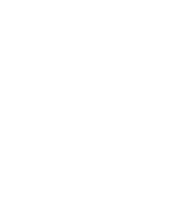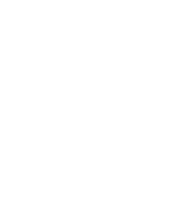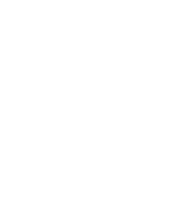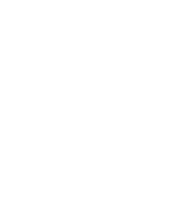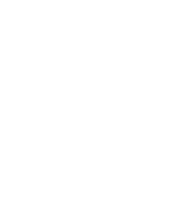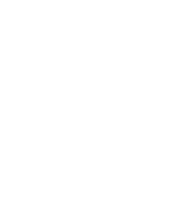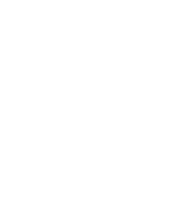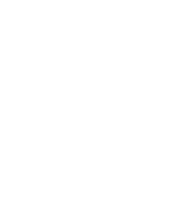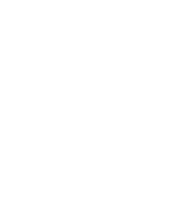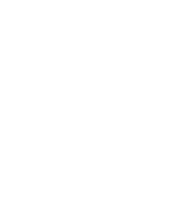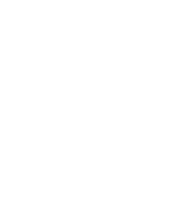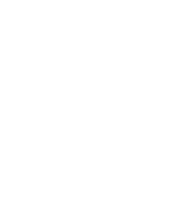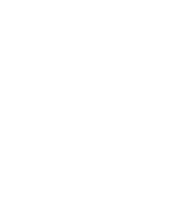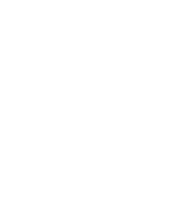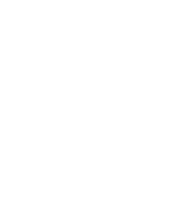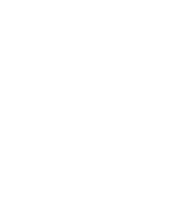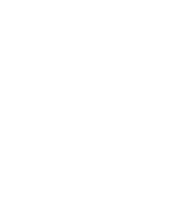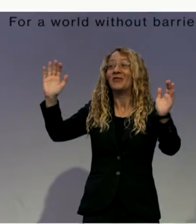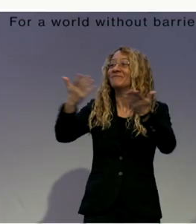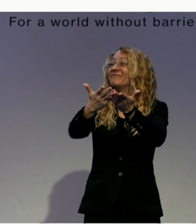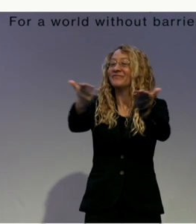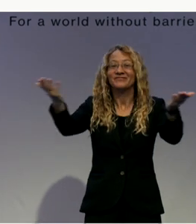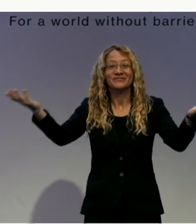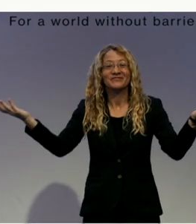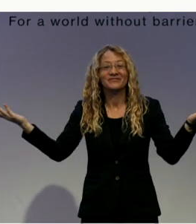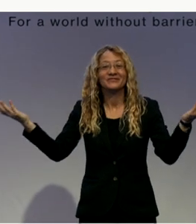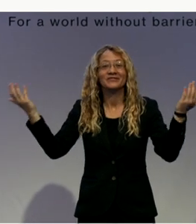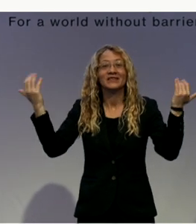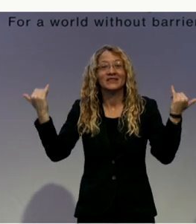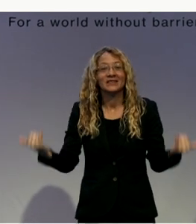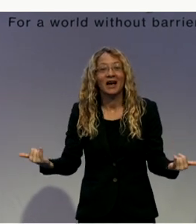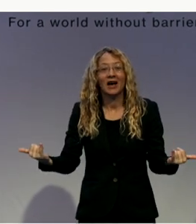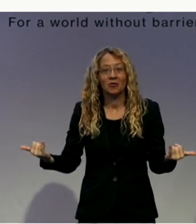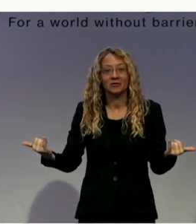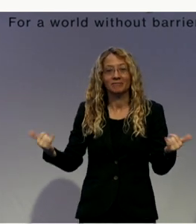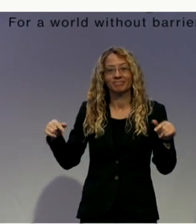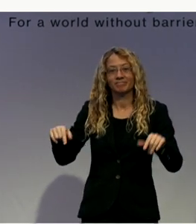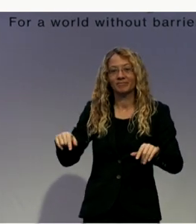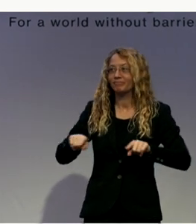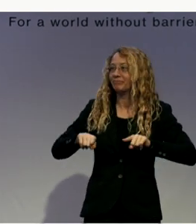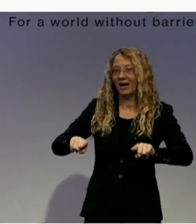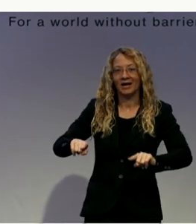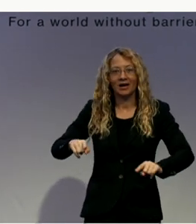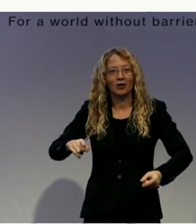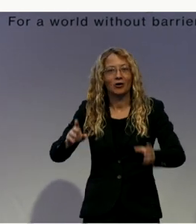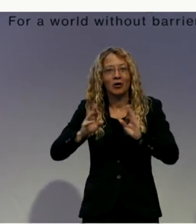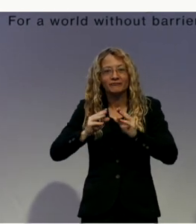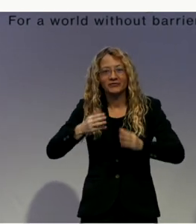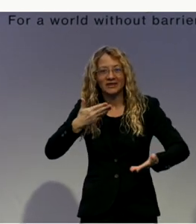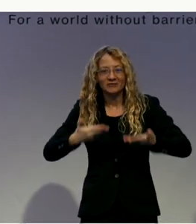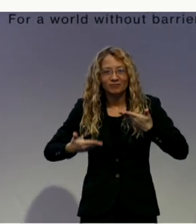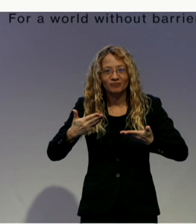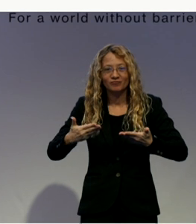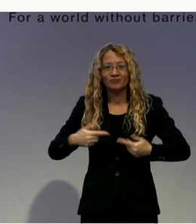Hello everyone. So I'm about to start our parallel session. Welcome and thank you for your interest in our